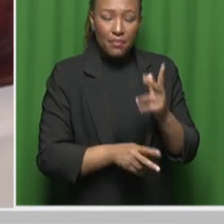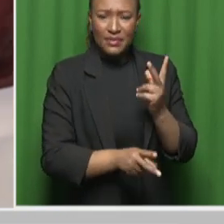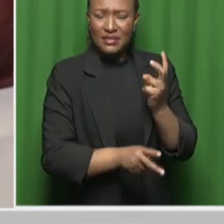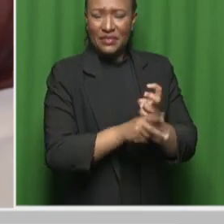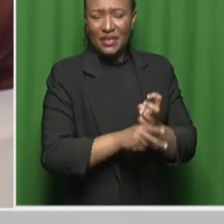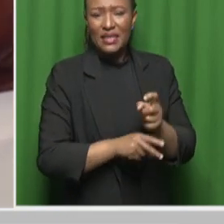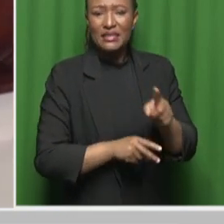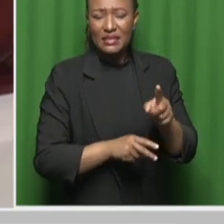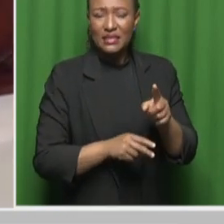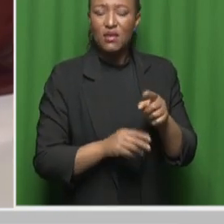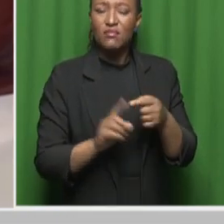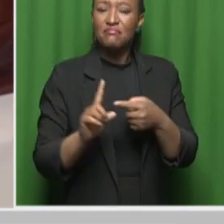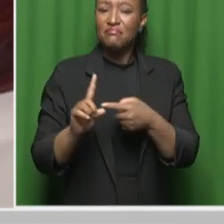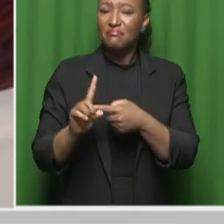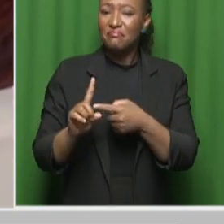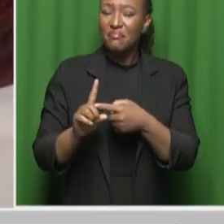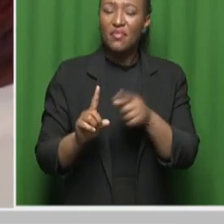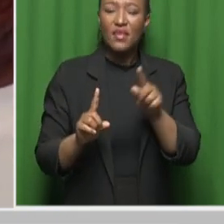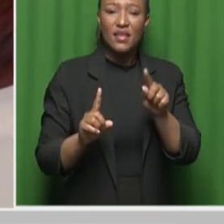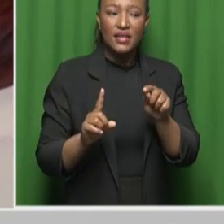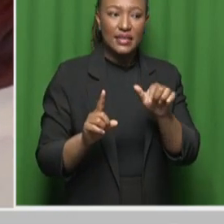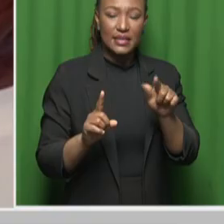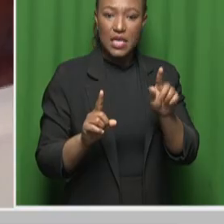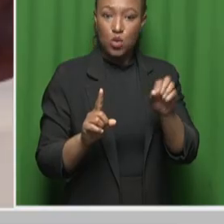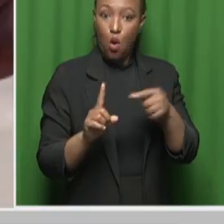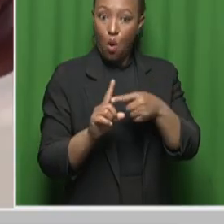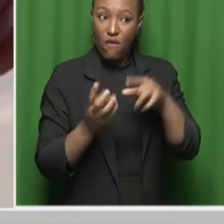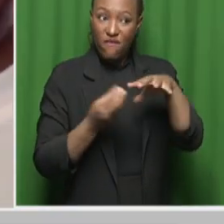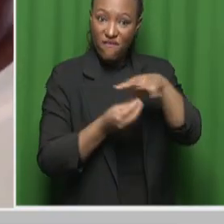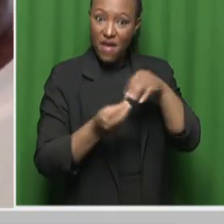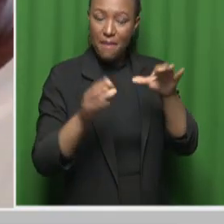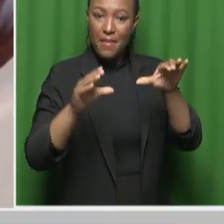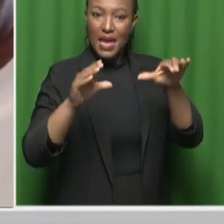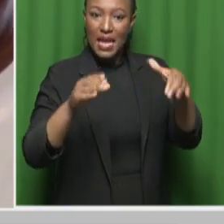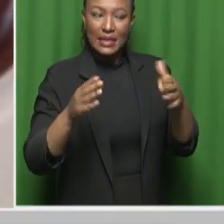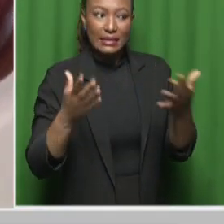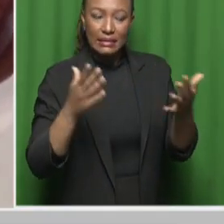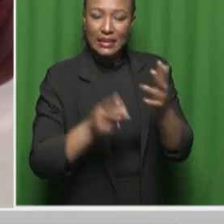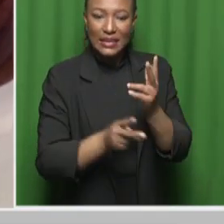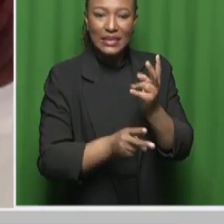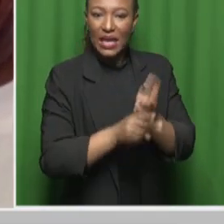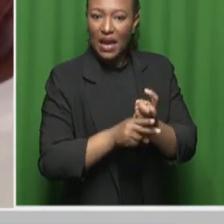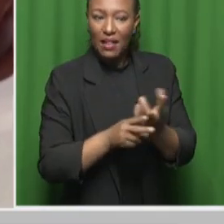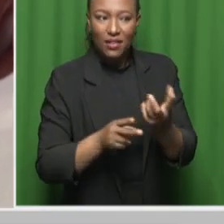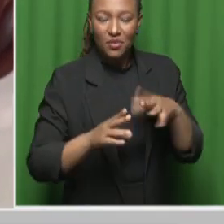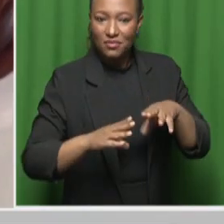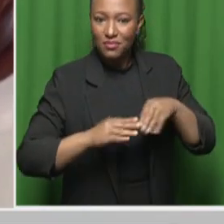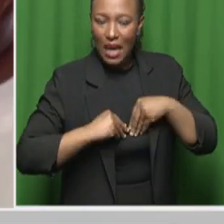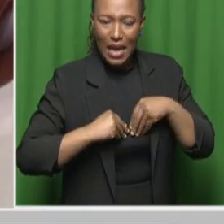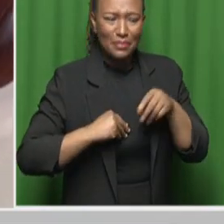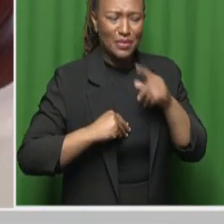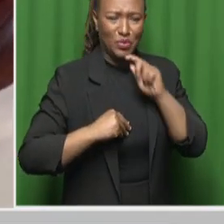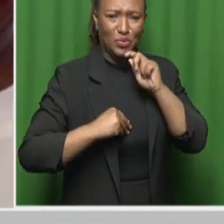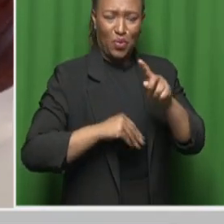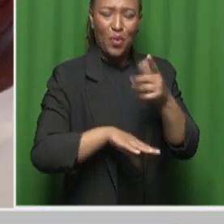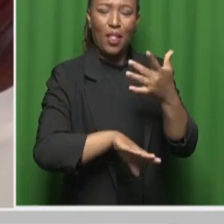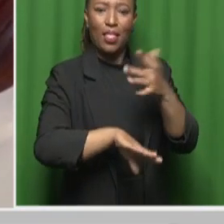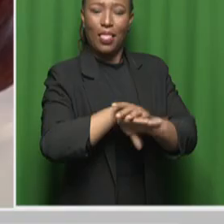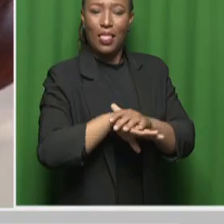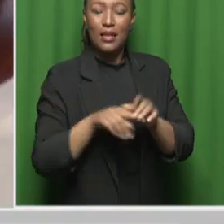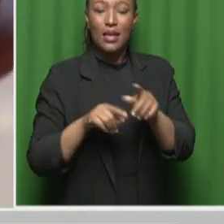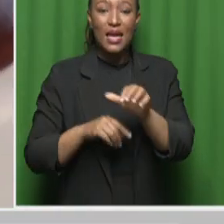Mboweni family, and who find it very difficult to come to terms with his death, and a major blow as well